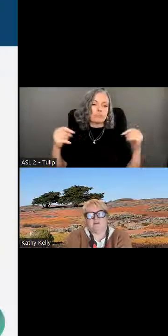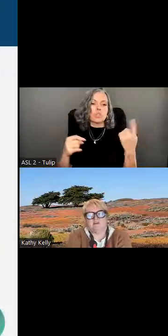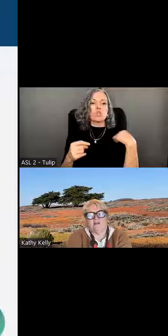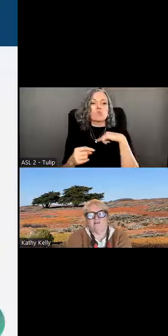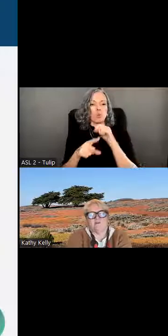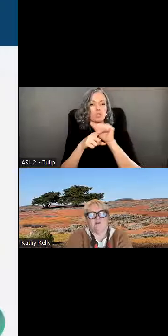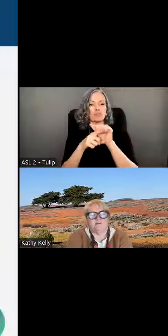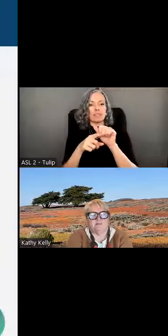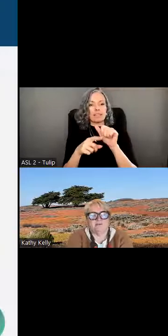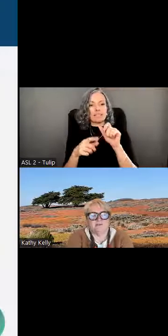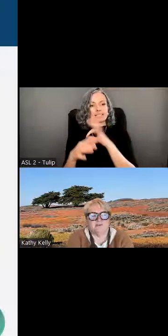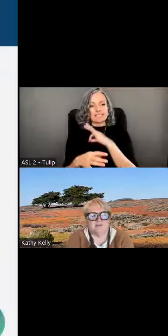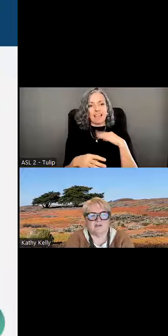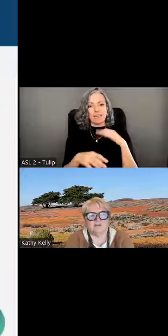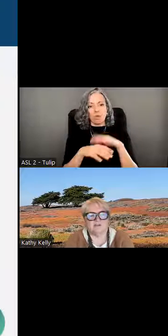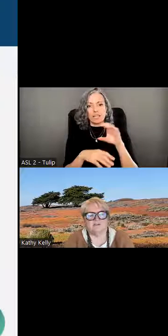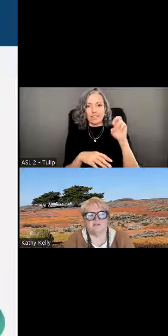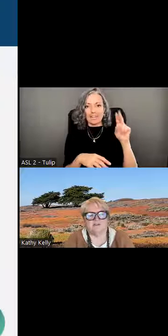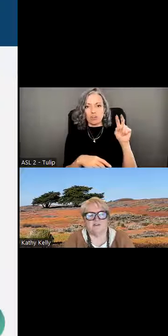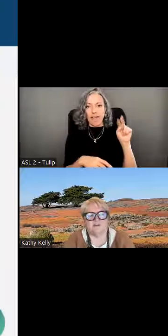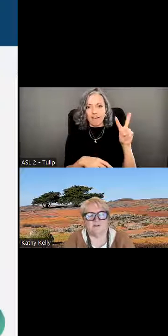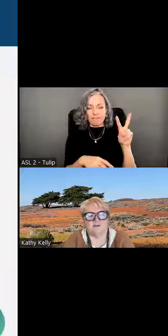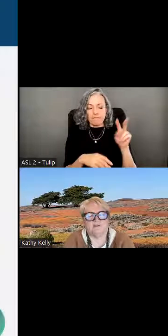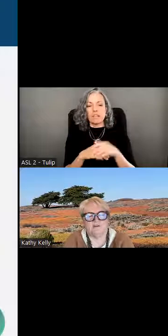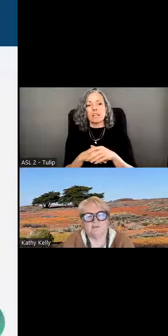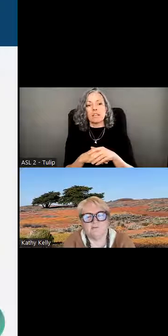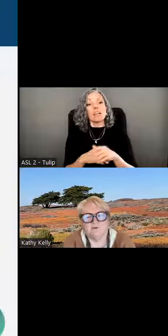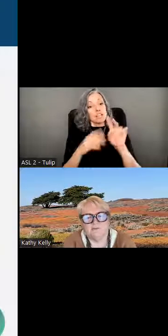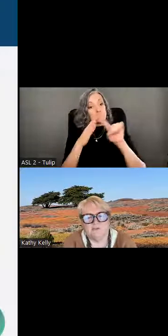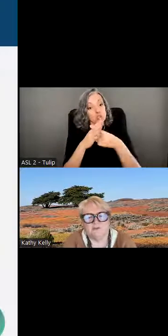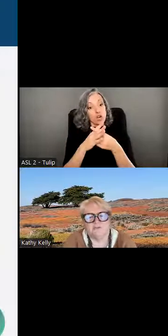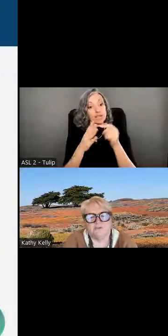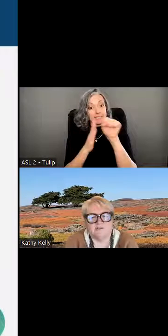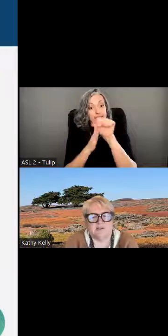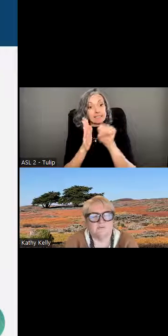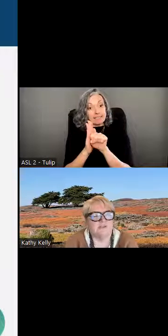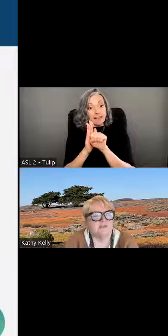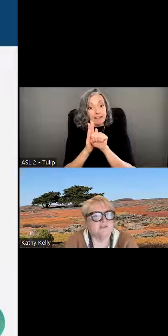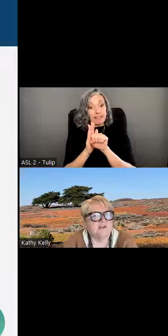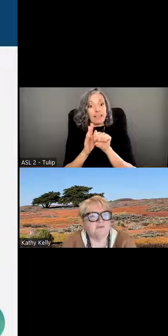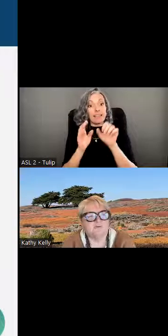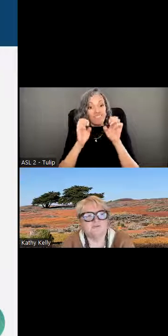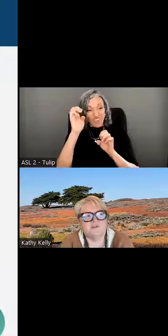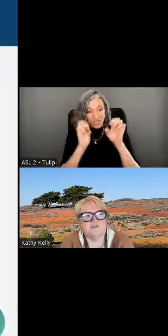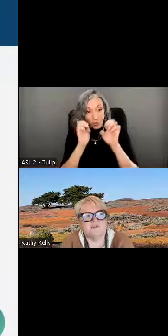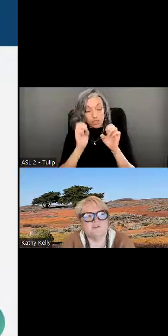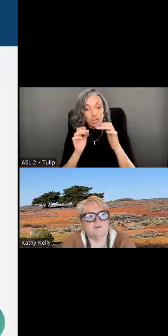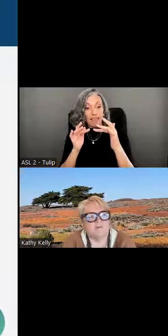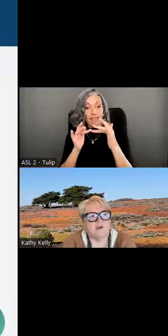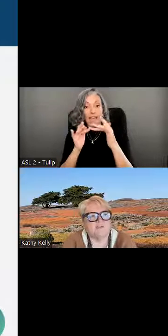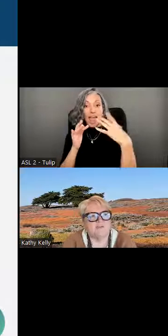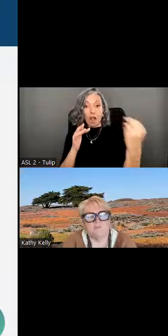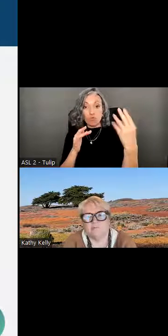on CareNav, all these communication technologies, and started the statewide evaluation and outreach. The first year was on